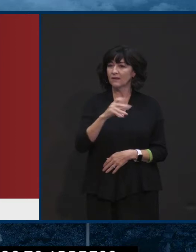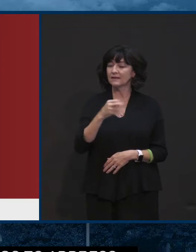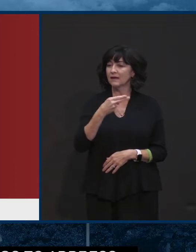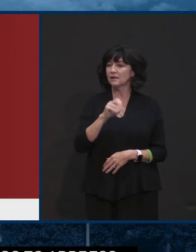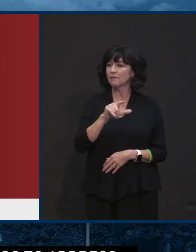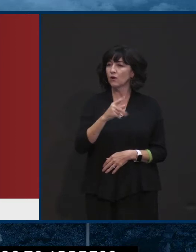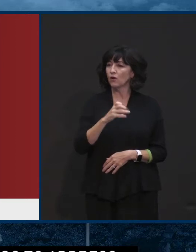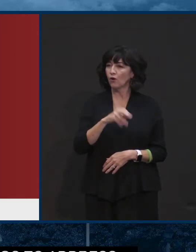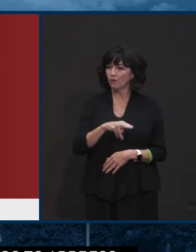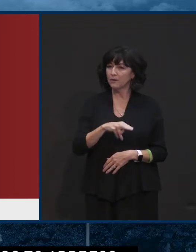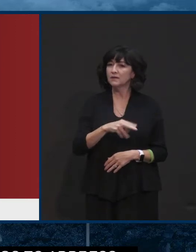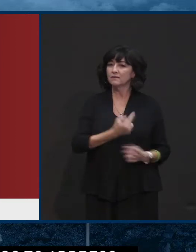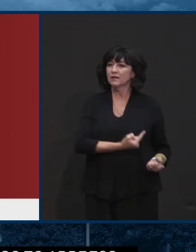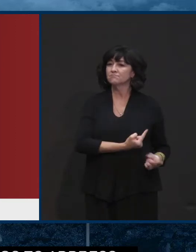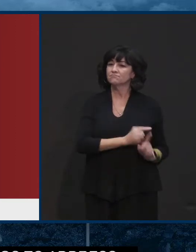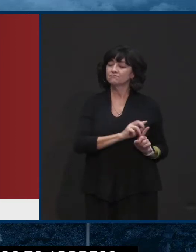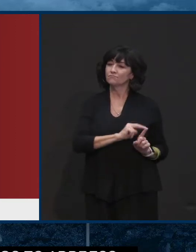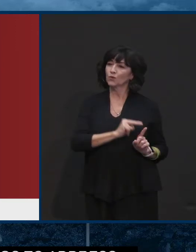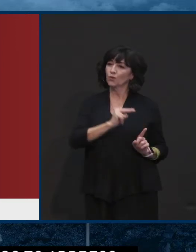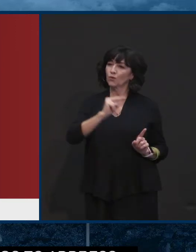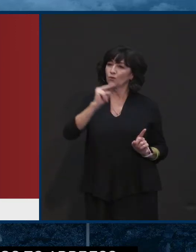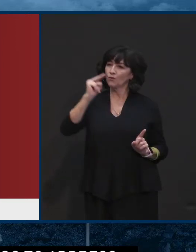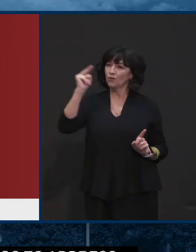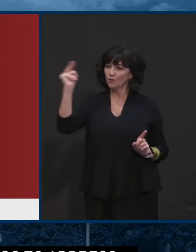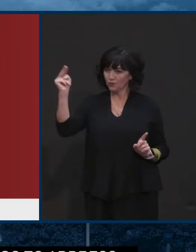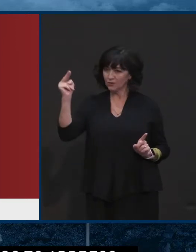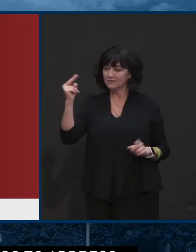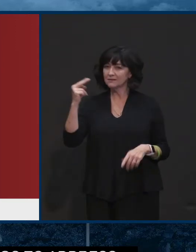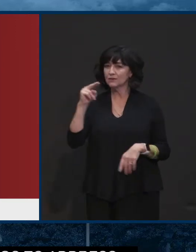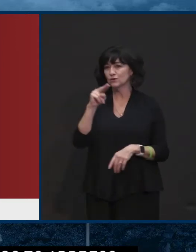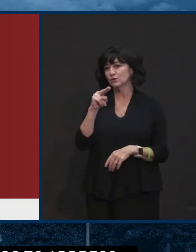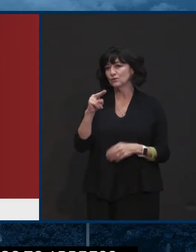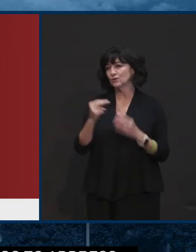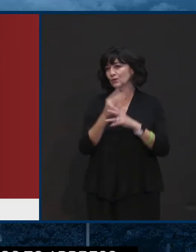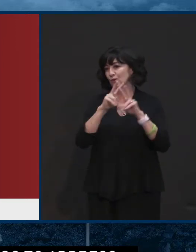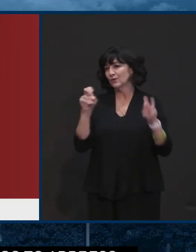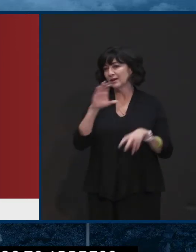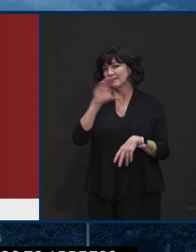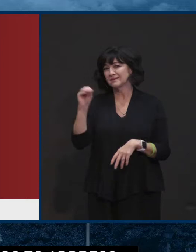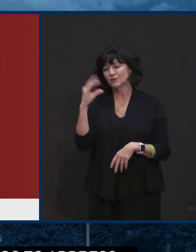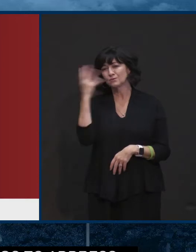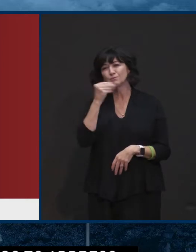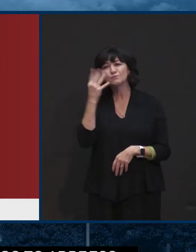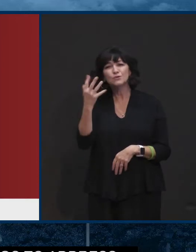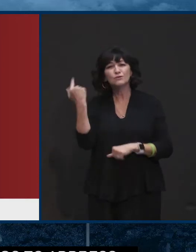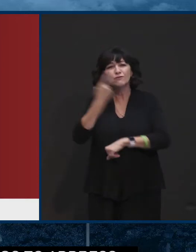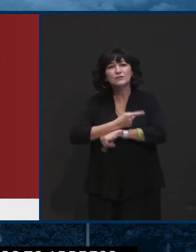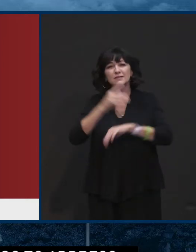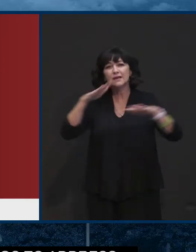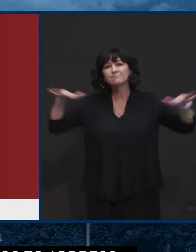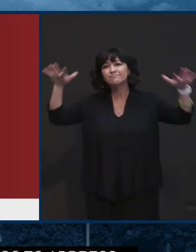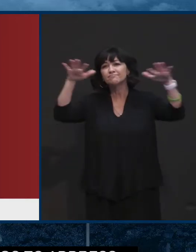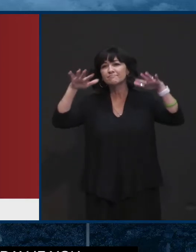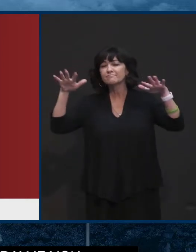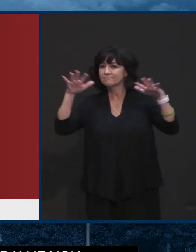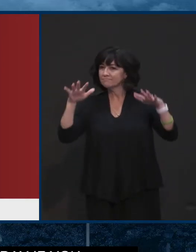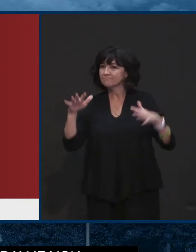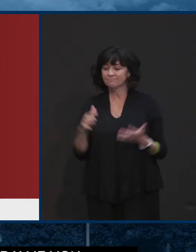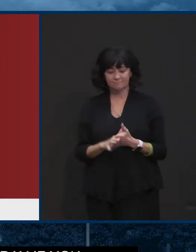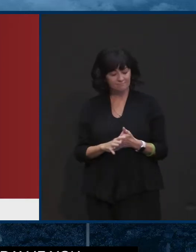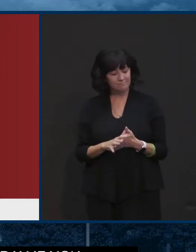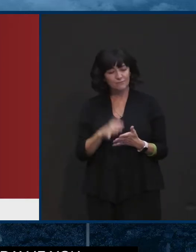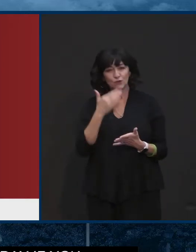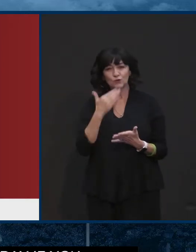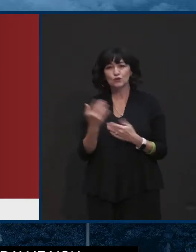Sussex County and Kent County and into Newcastle County. Just people, a beautiful day out there, great day to exercise your right to